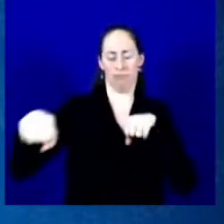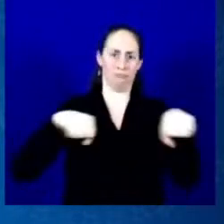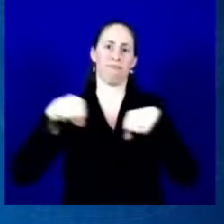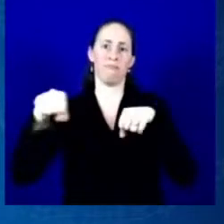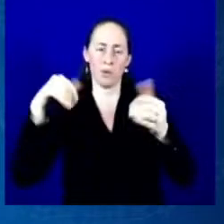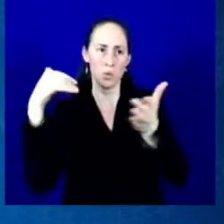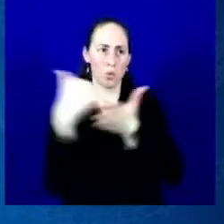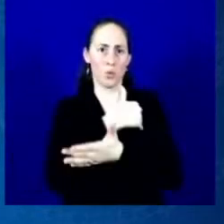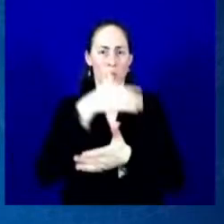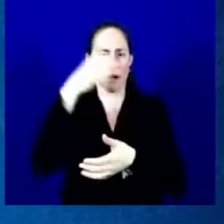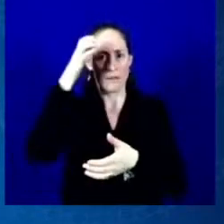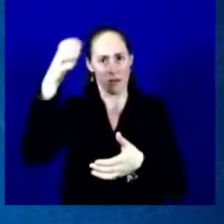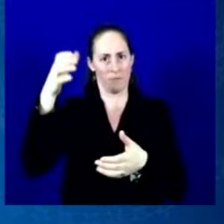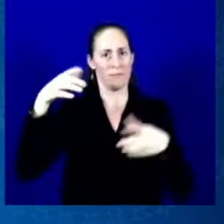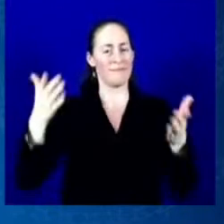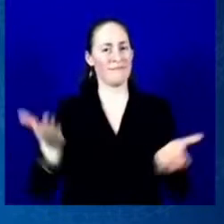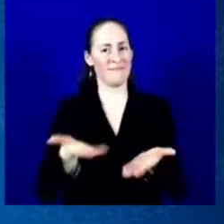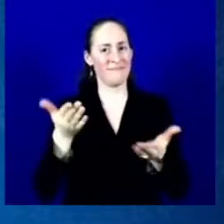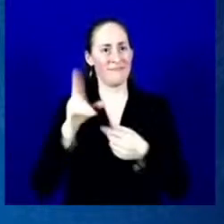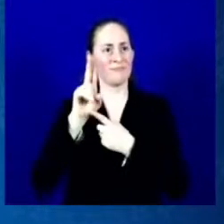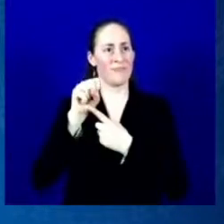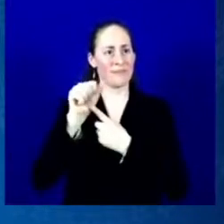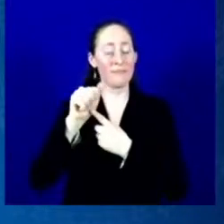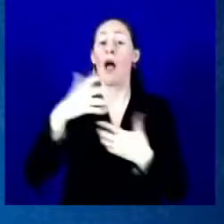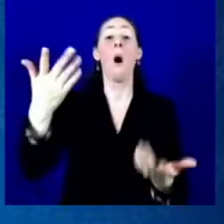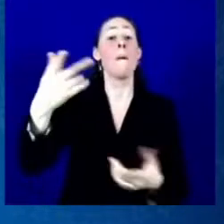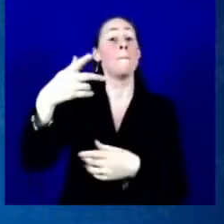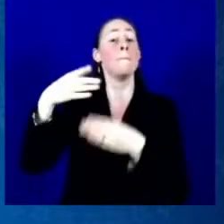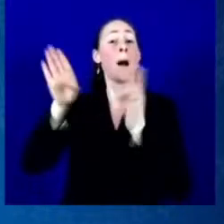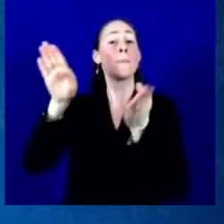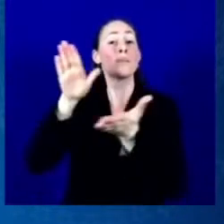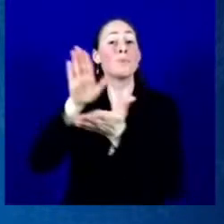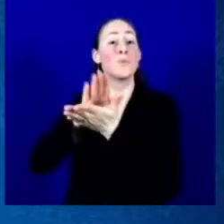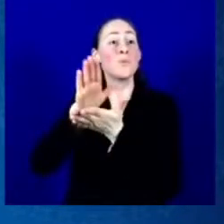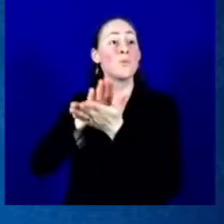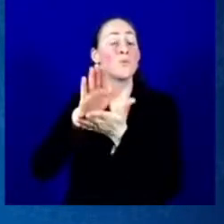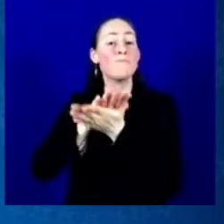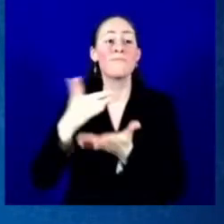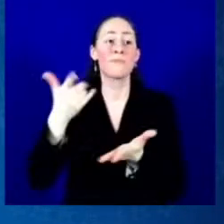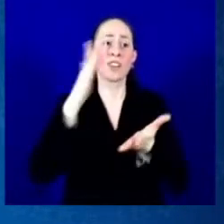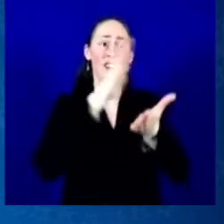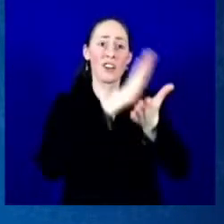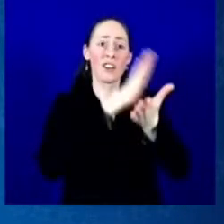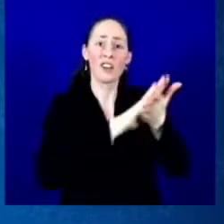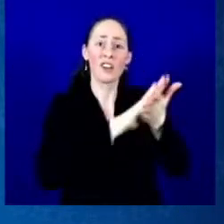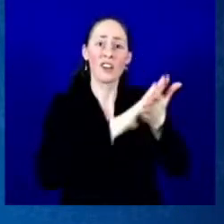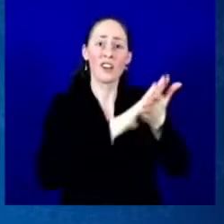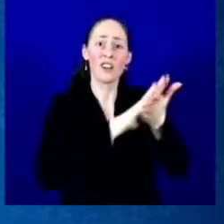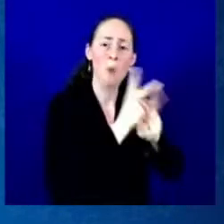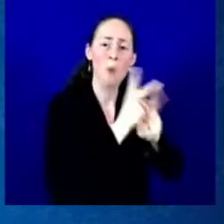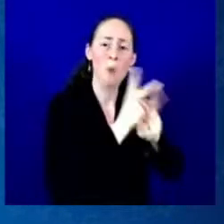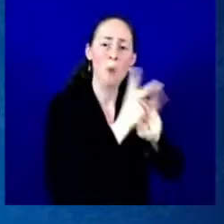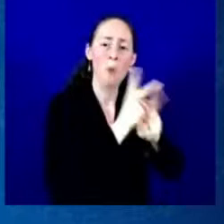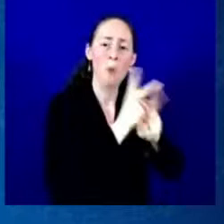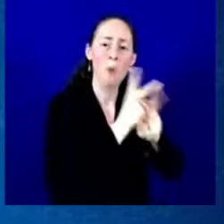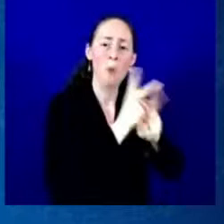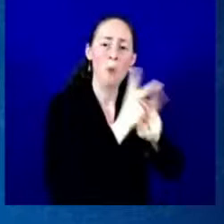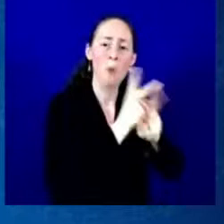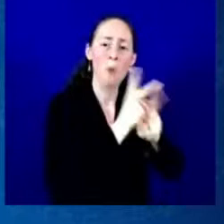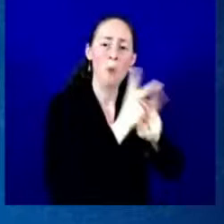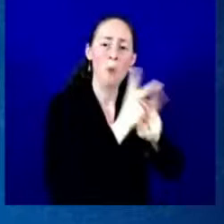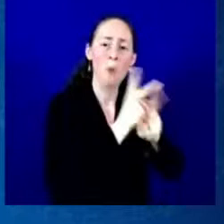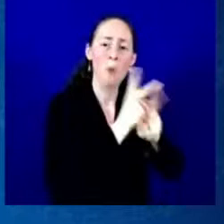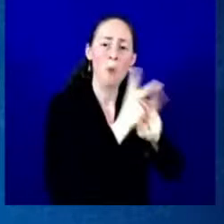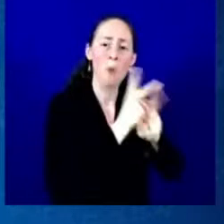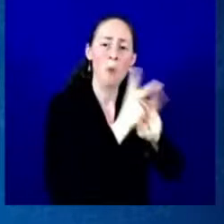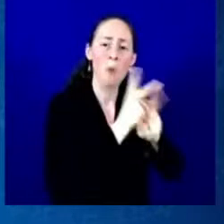Universal public schools and college aid opened wide the doors of opportunity. Scientific breakthroughs took us to the moon. Now we're on